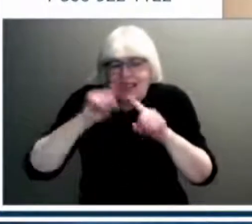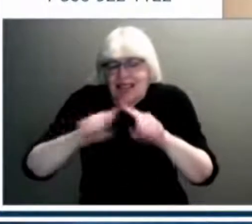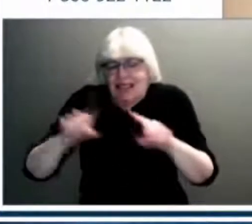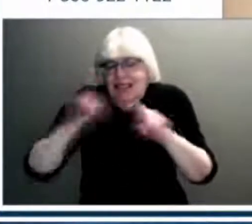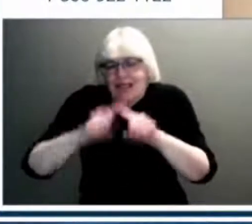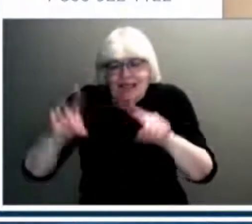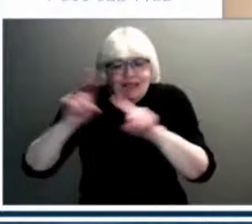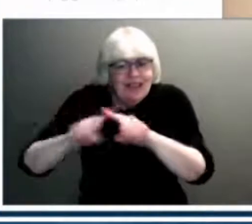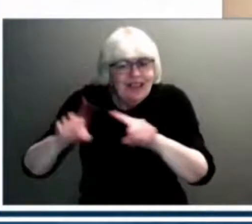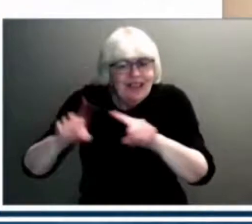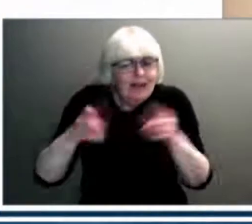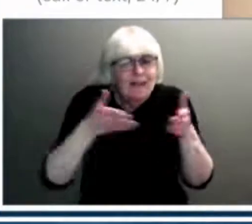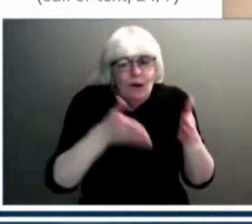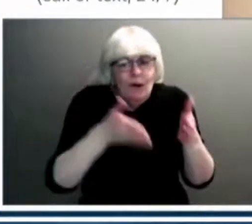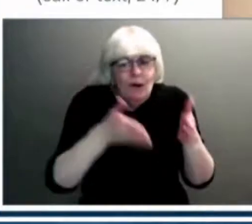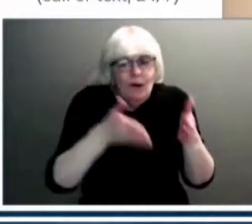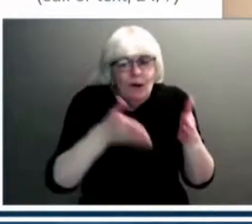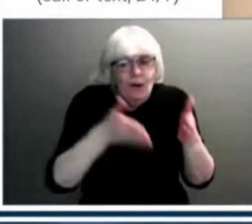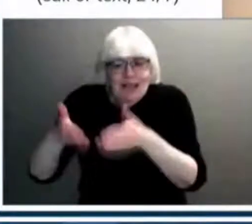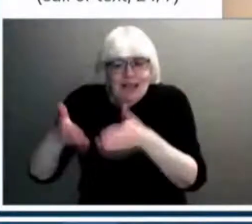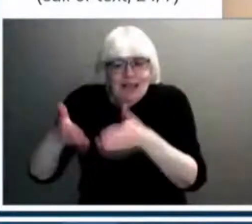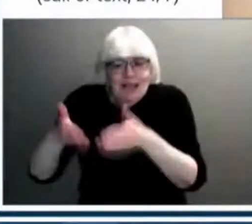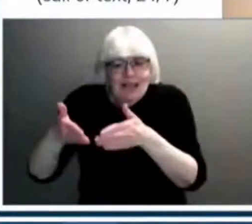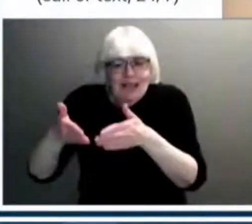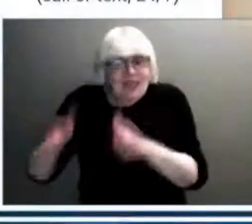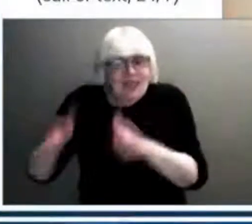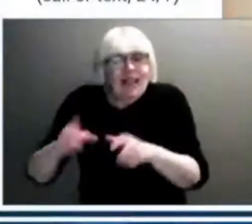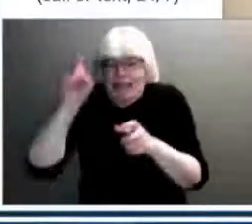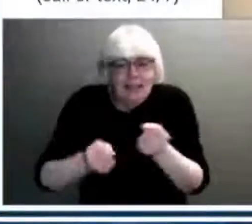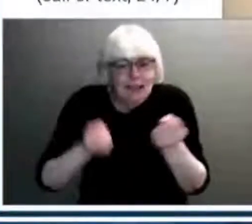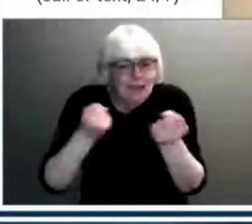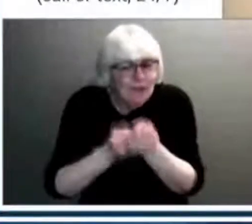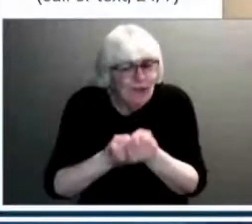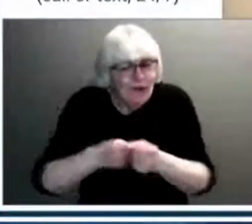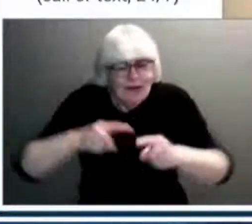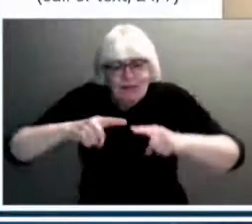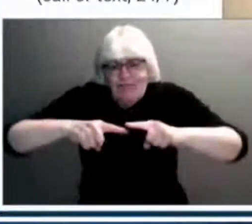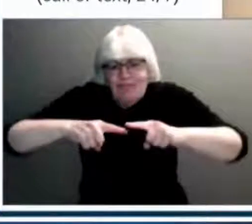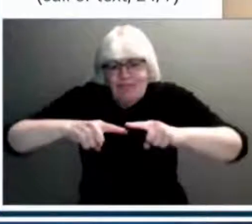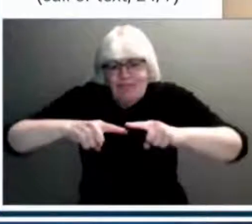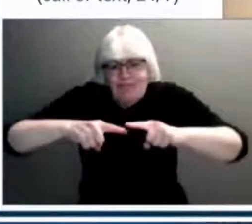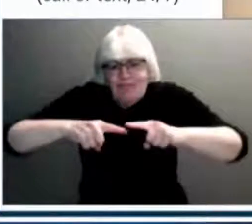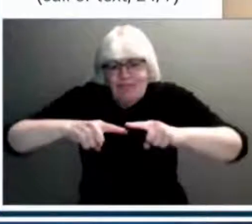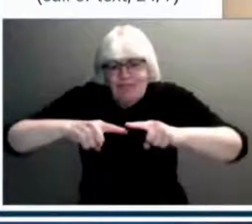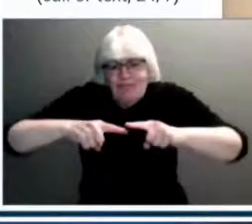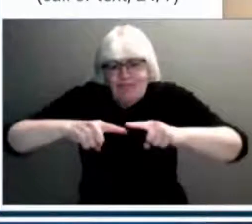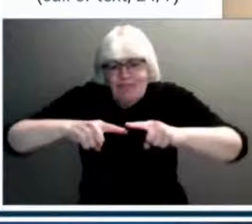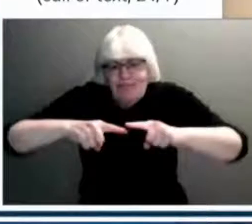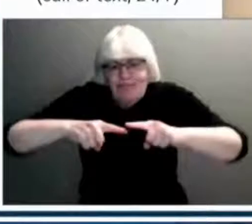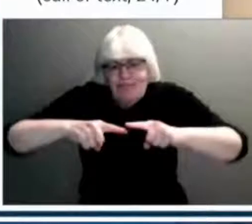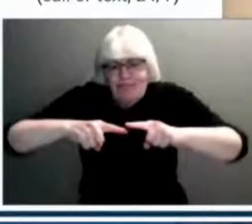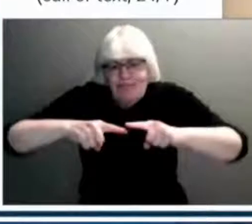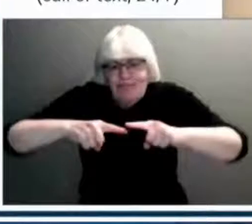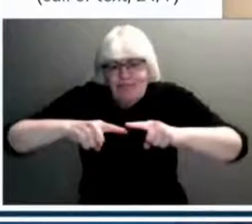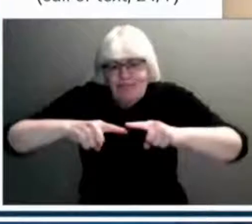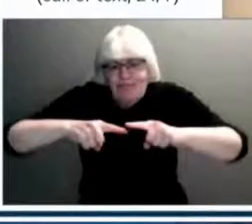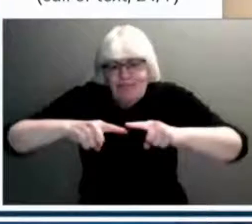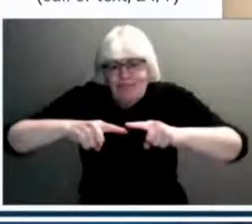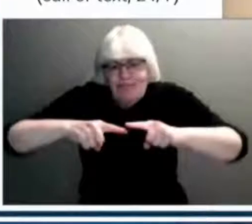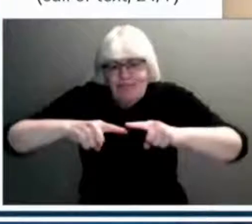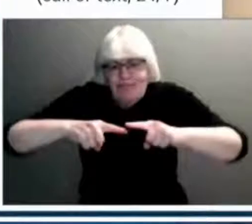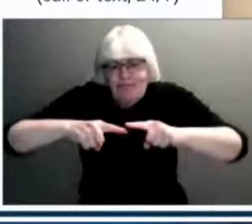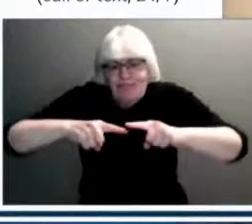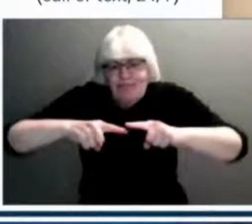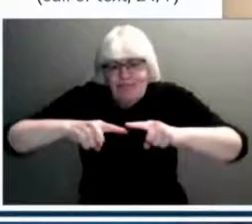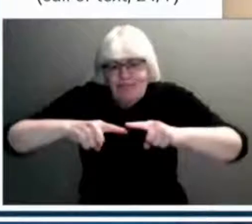the necessary supports to deal with all a whole range of whether it's fear, anxiety, people,